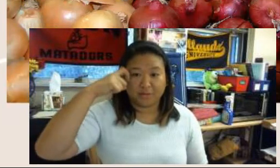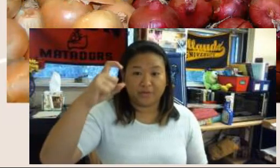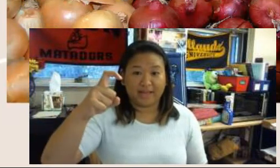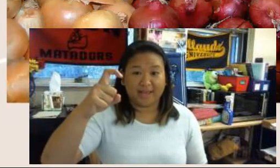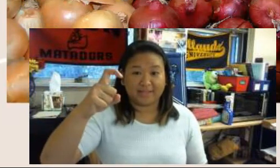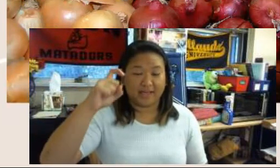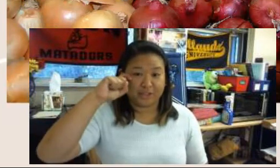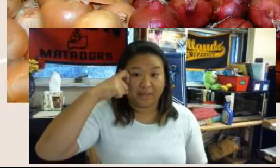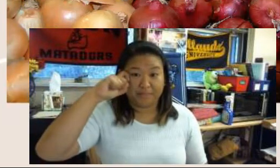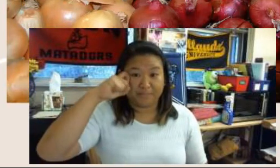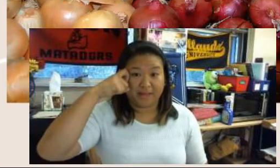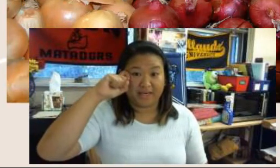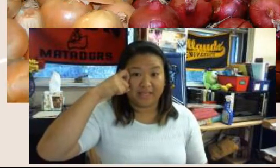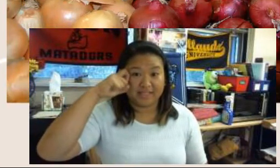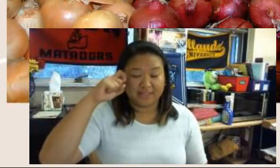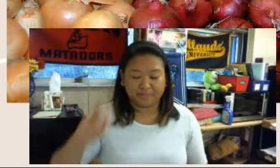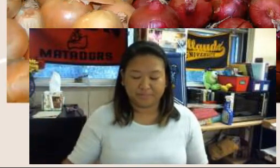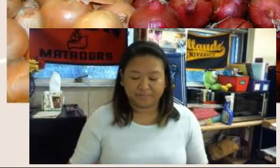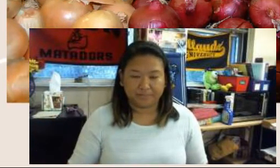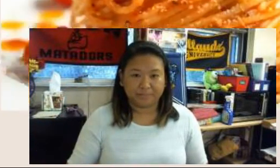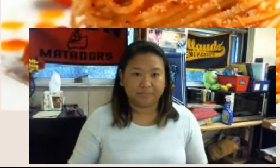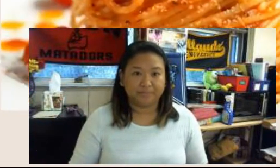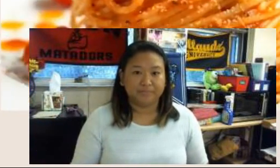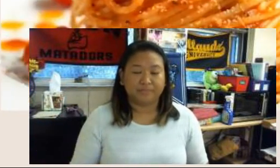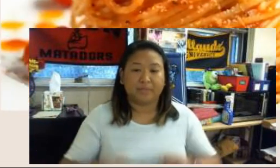Onions, with an X hand shape, onions.